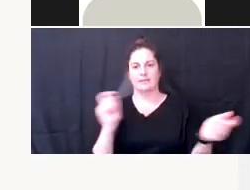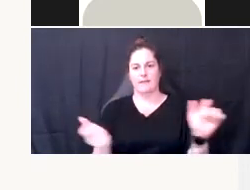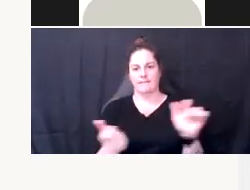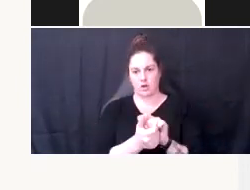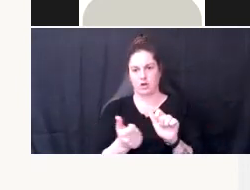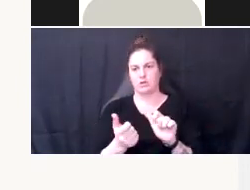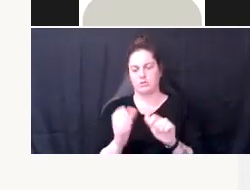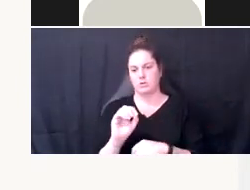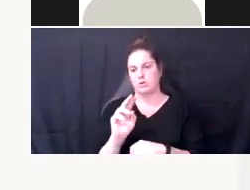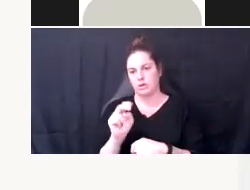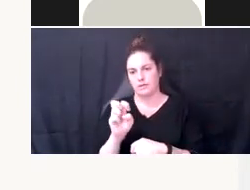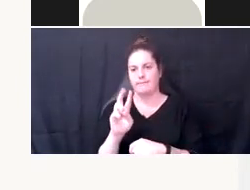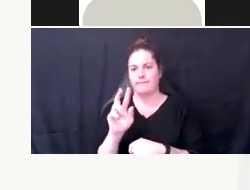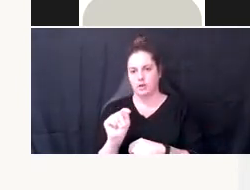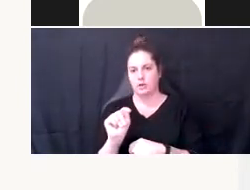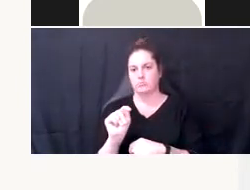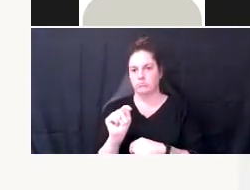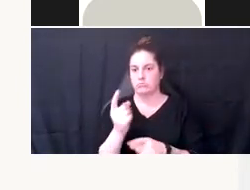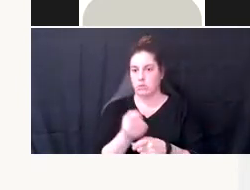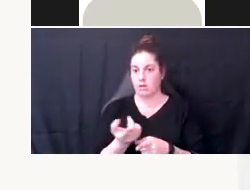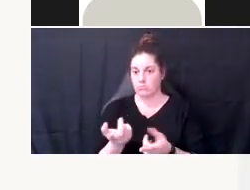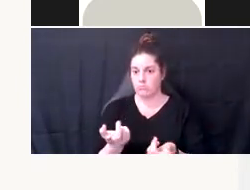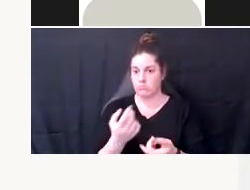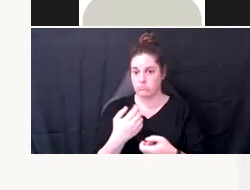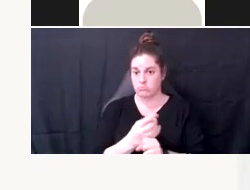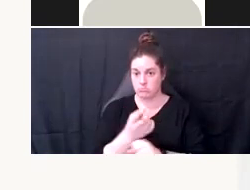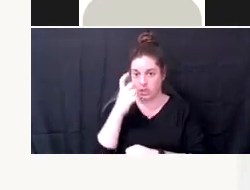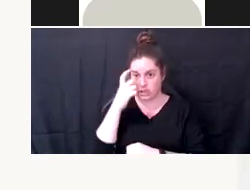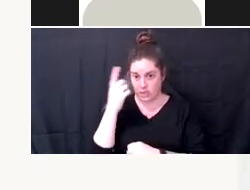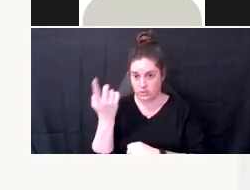conversions, okay? And so